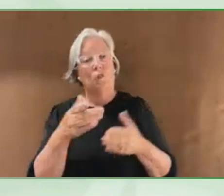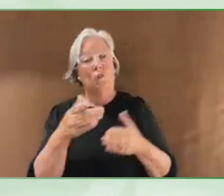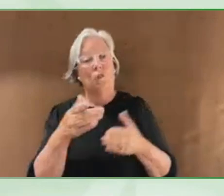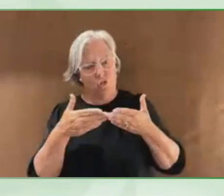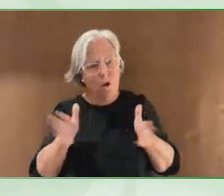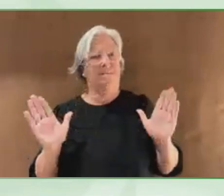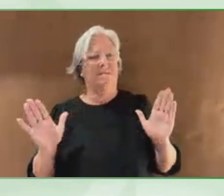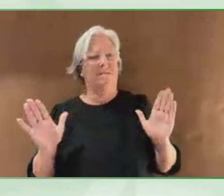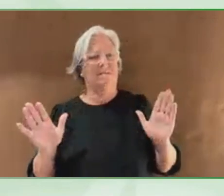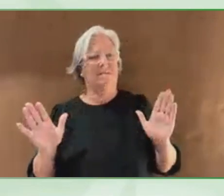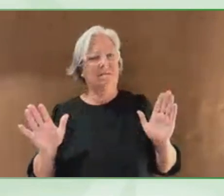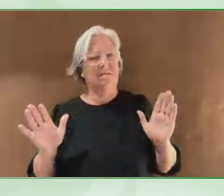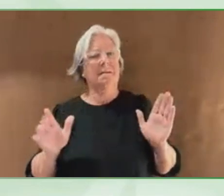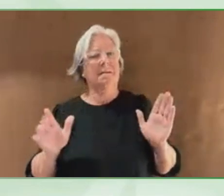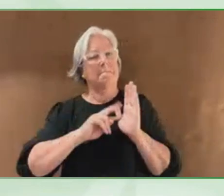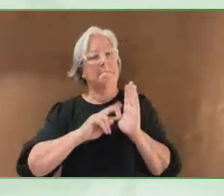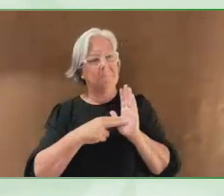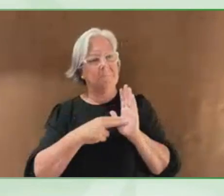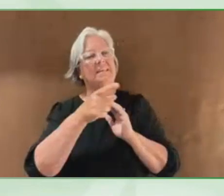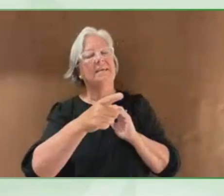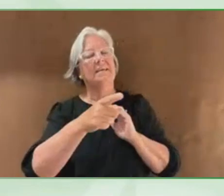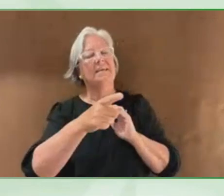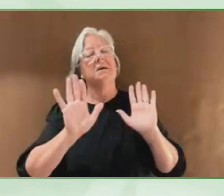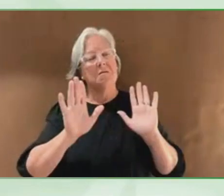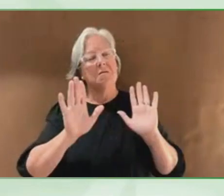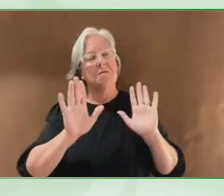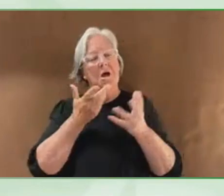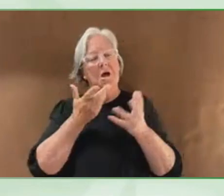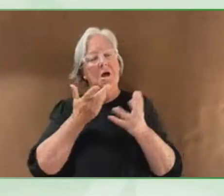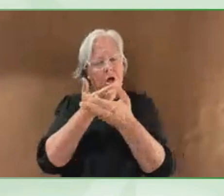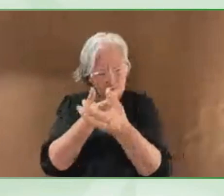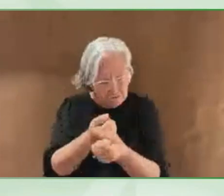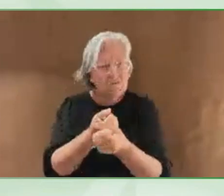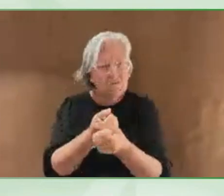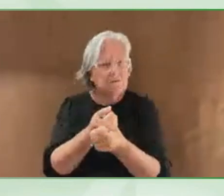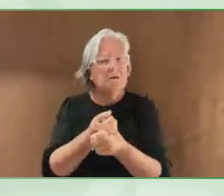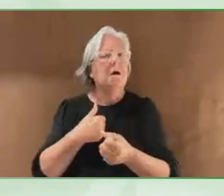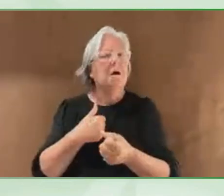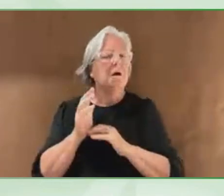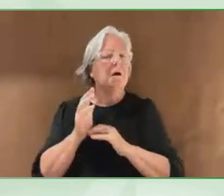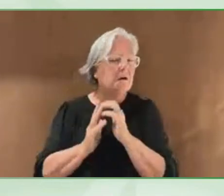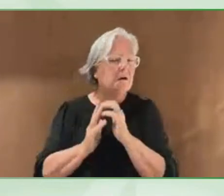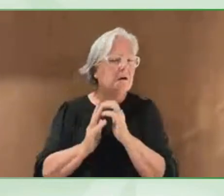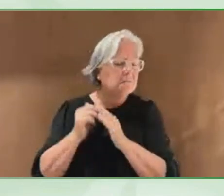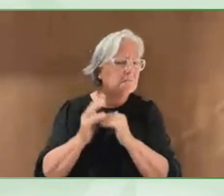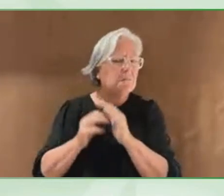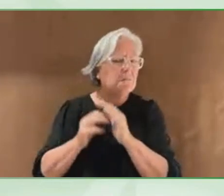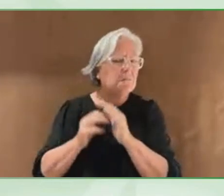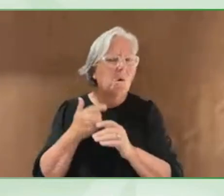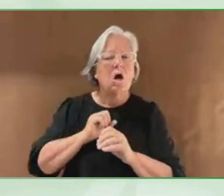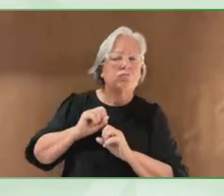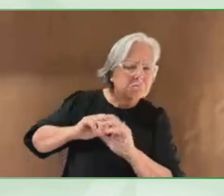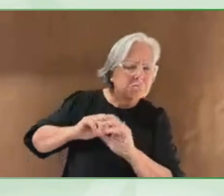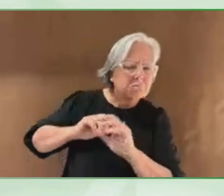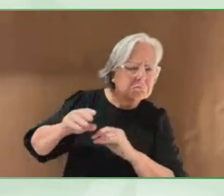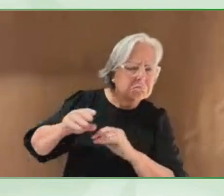allows people to just be more comfortable in doing their job and doing it well on an everyday. And I think from a business point of view, that's also